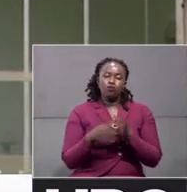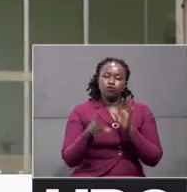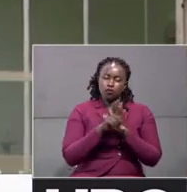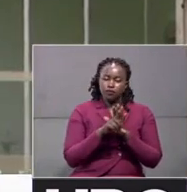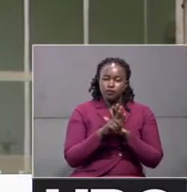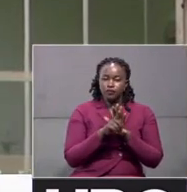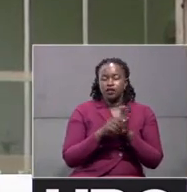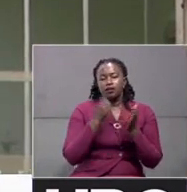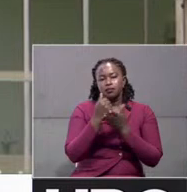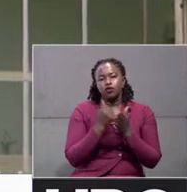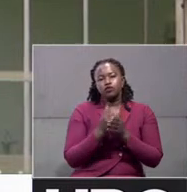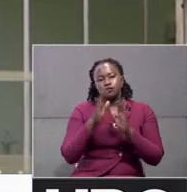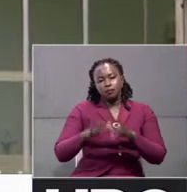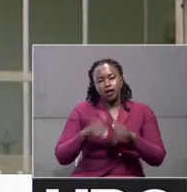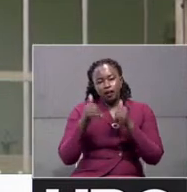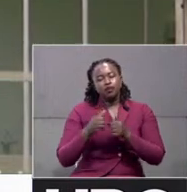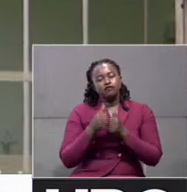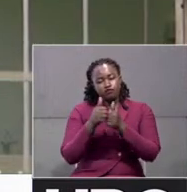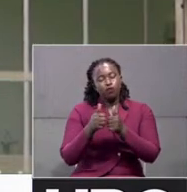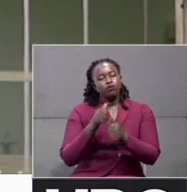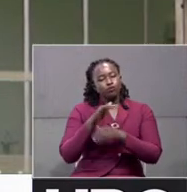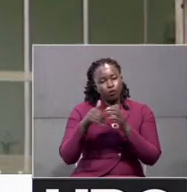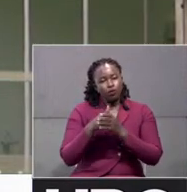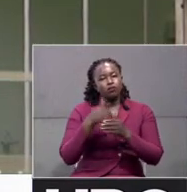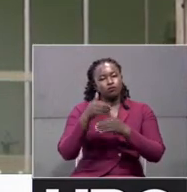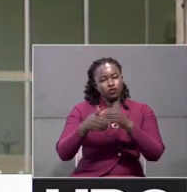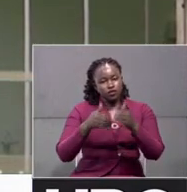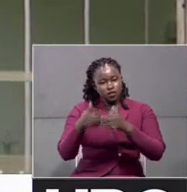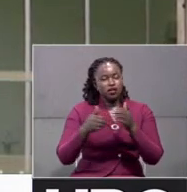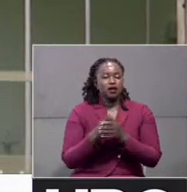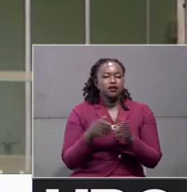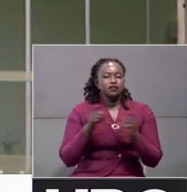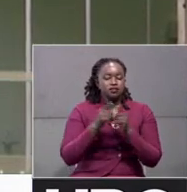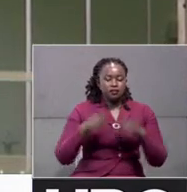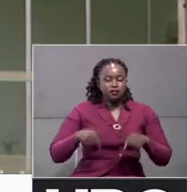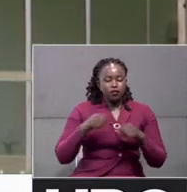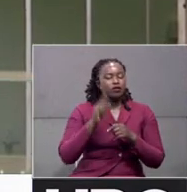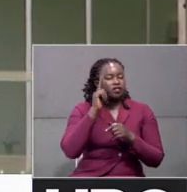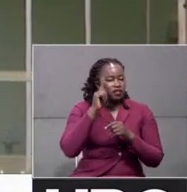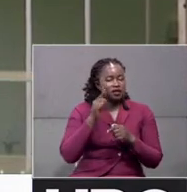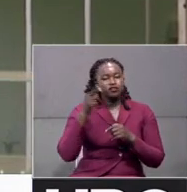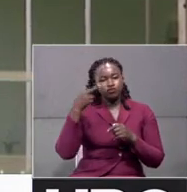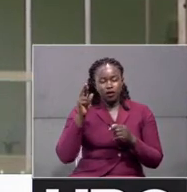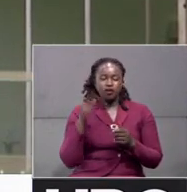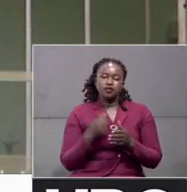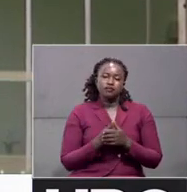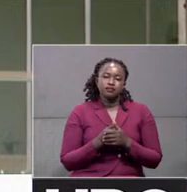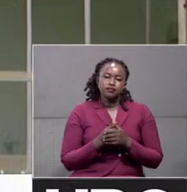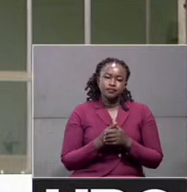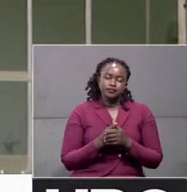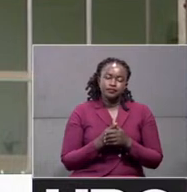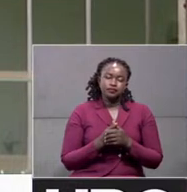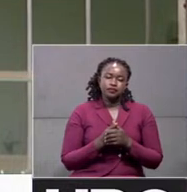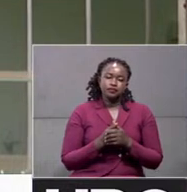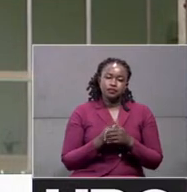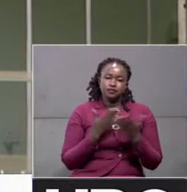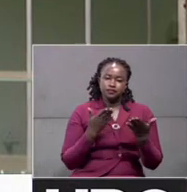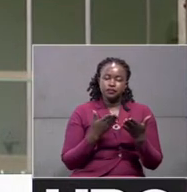because Parliament followed the procedures, and we also think it is right to